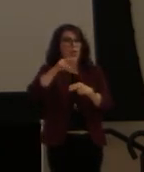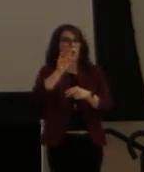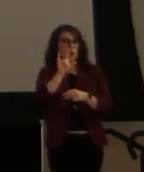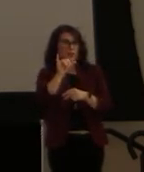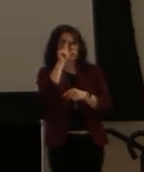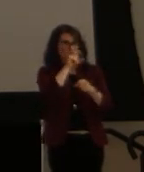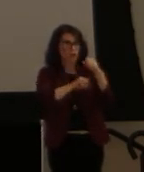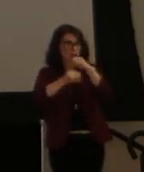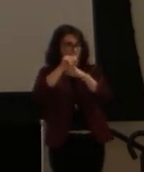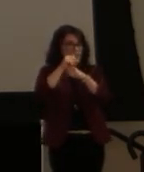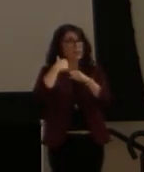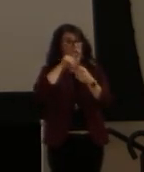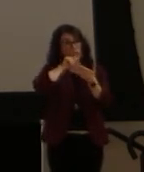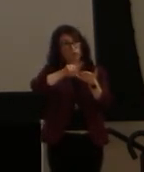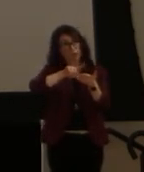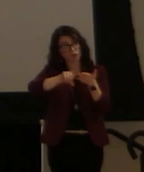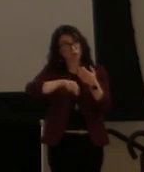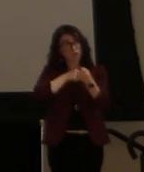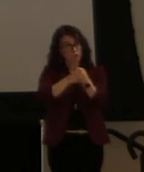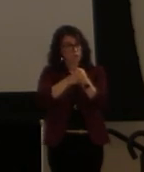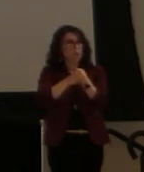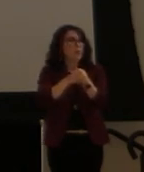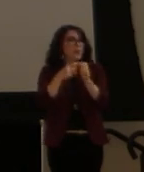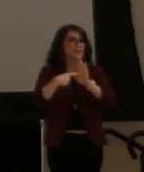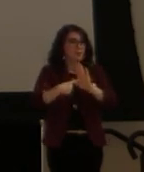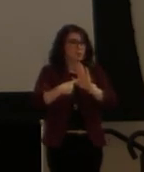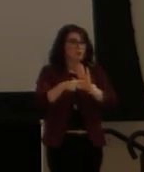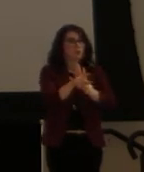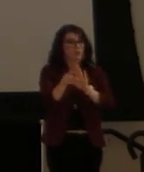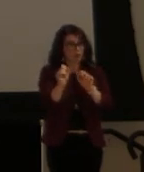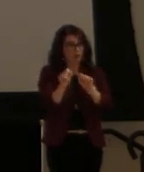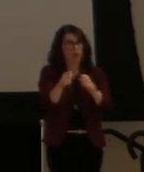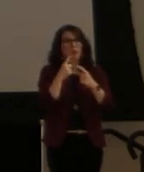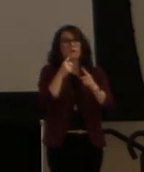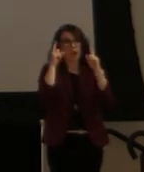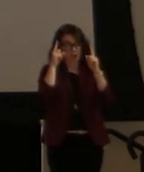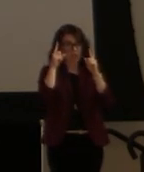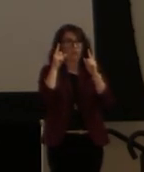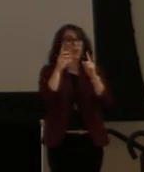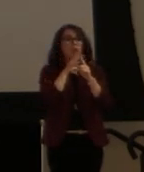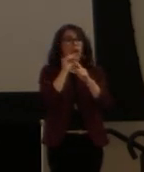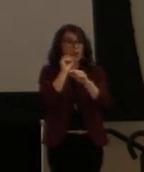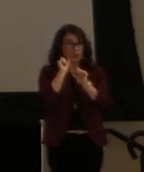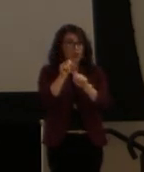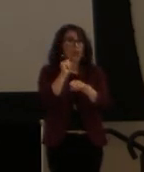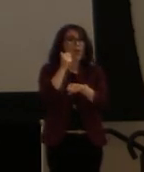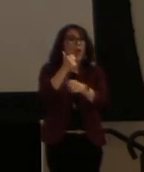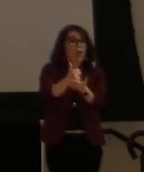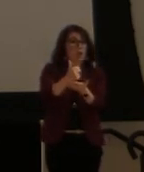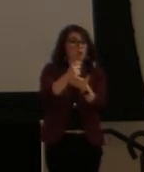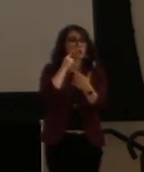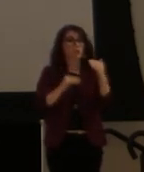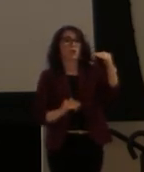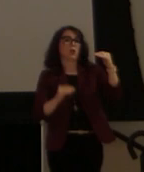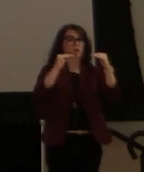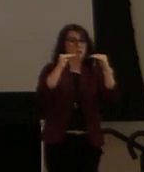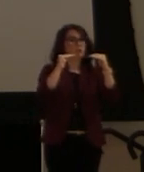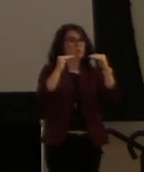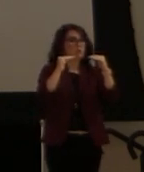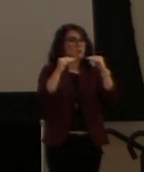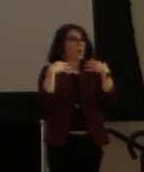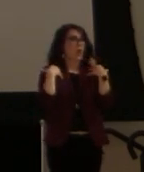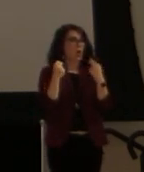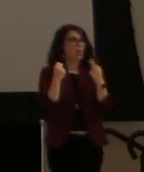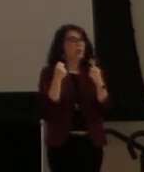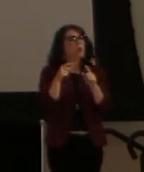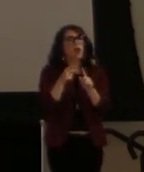have research that demonstrates that they can be effective in closing health gaps. How many of you are familiar with